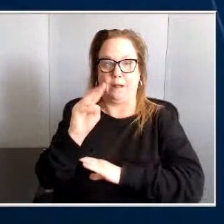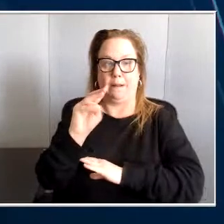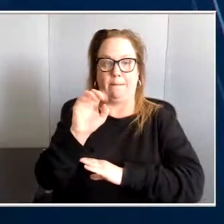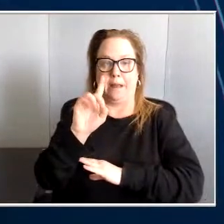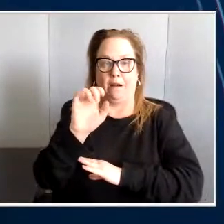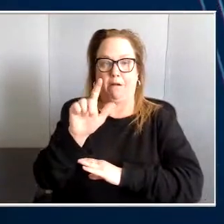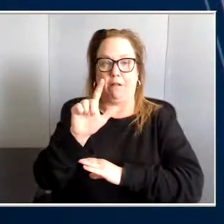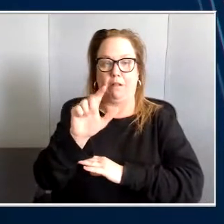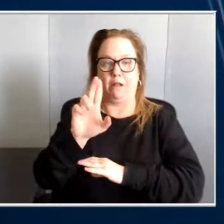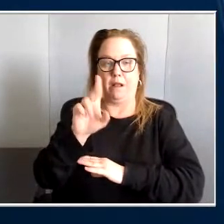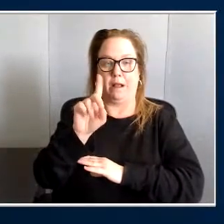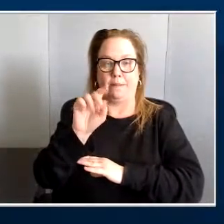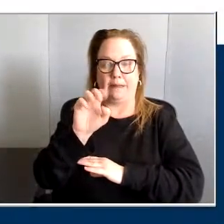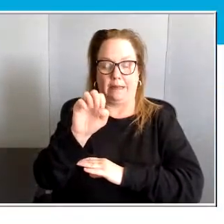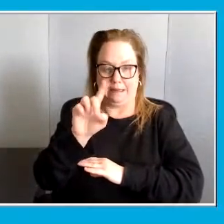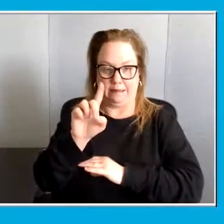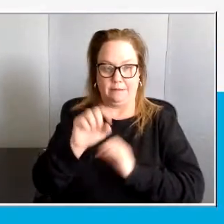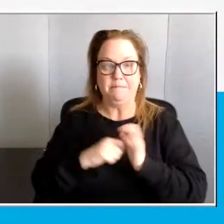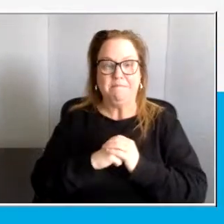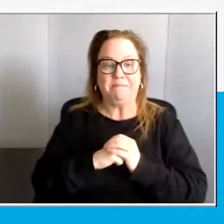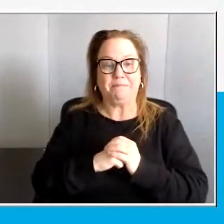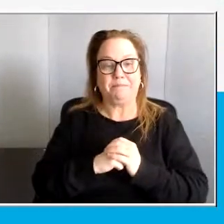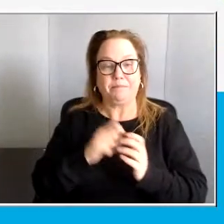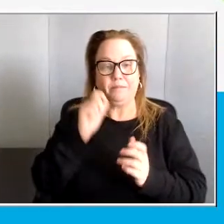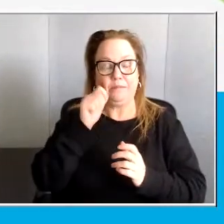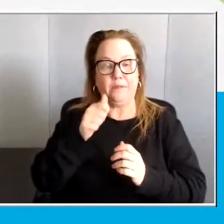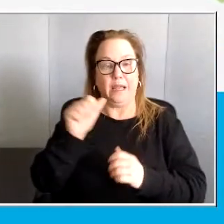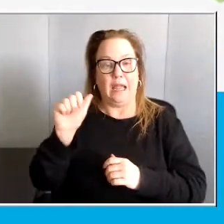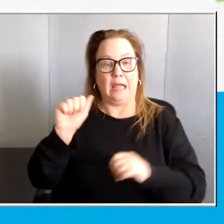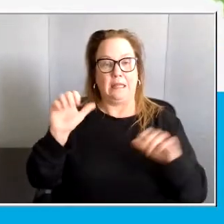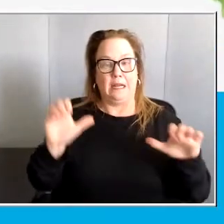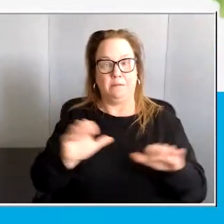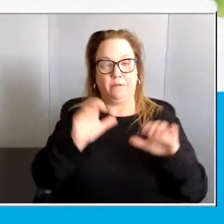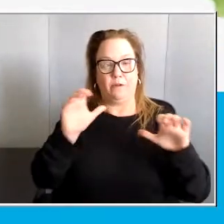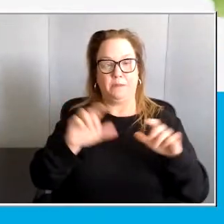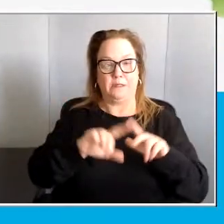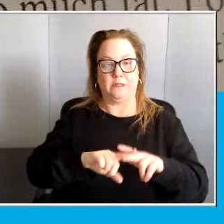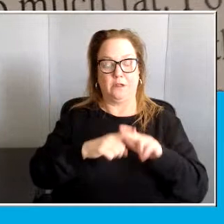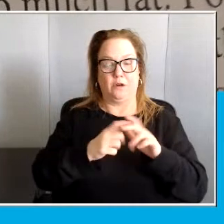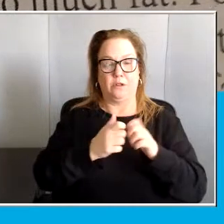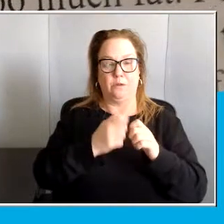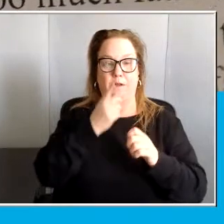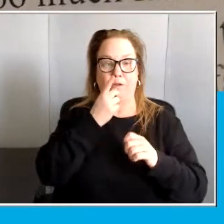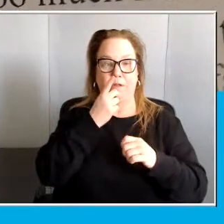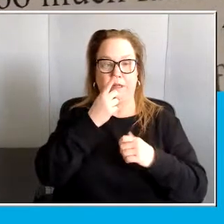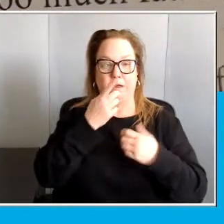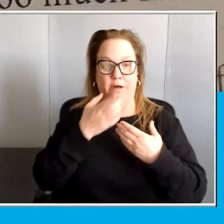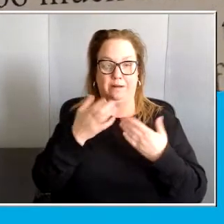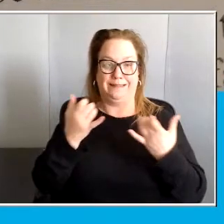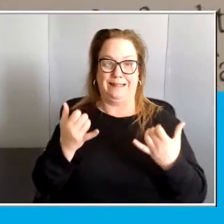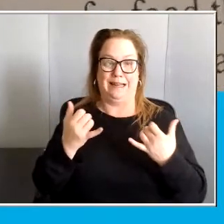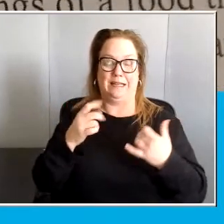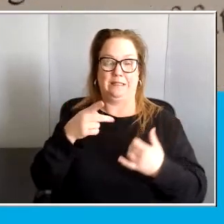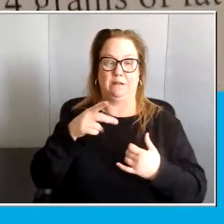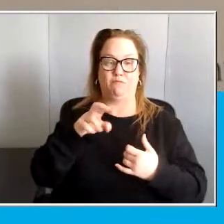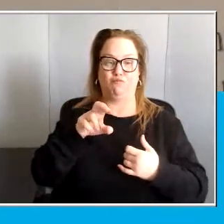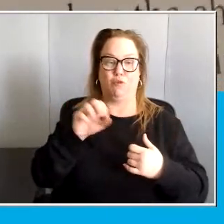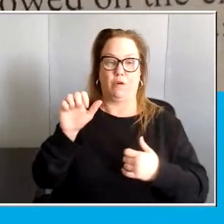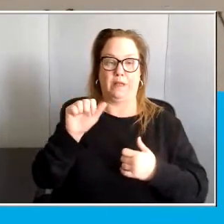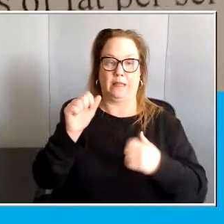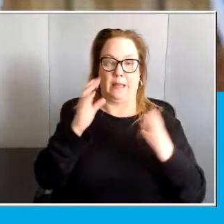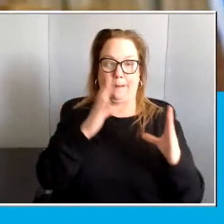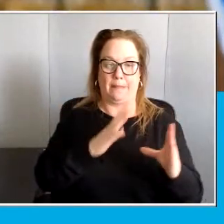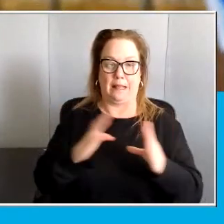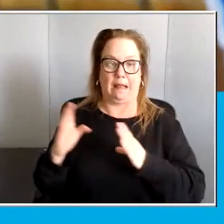up tomorrow on the Morning Medical Update, athletic performance starts with your dinner plate. Today's pro athletes plan out every